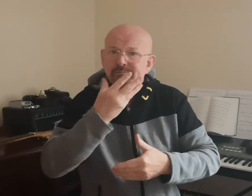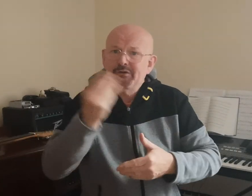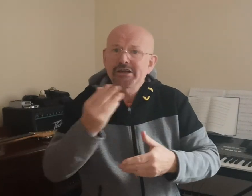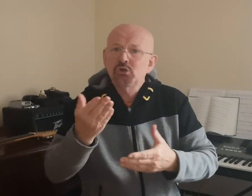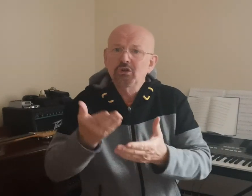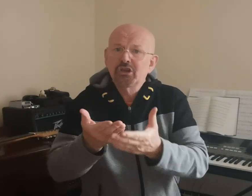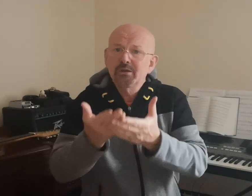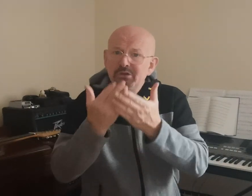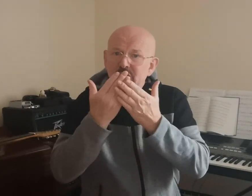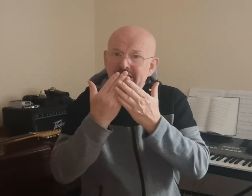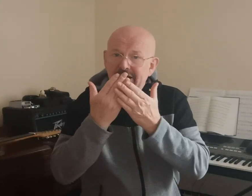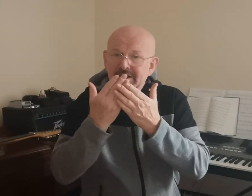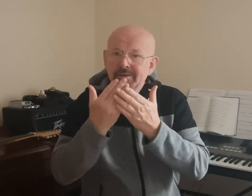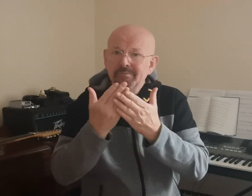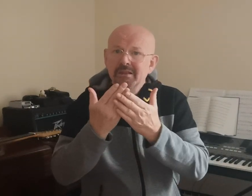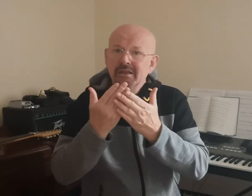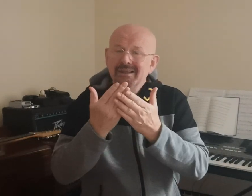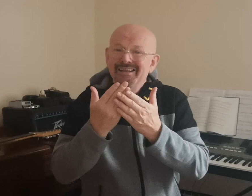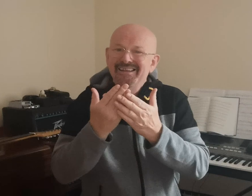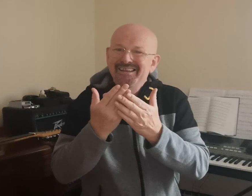in spiritual communion.